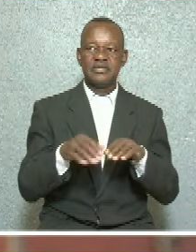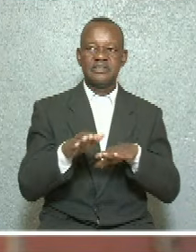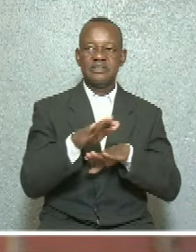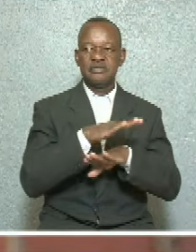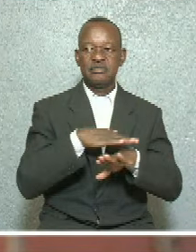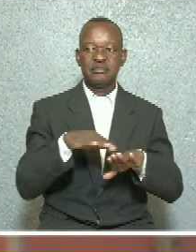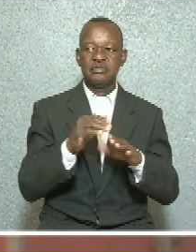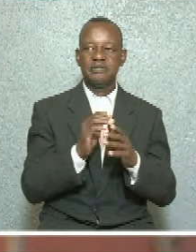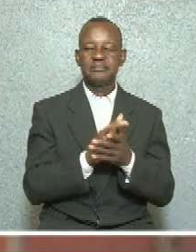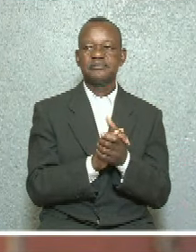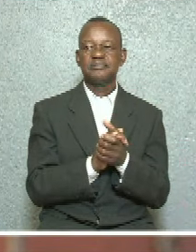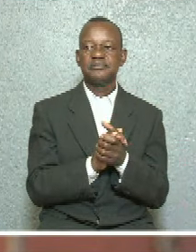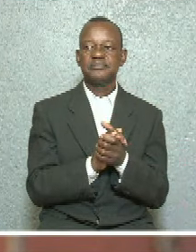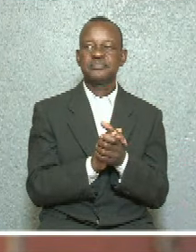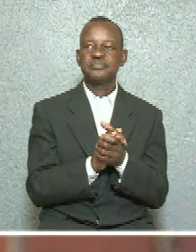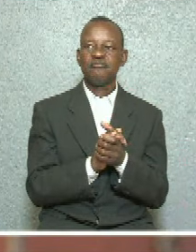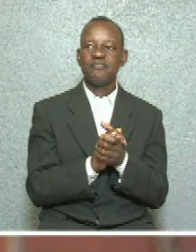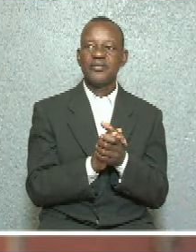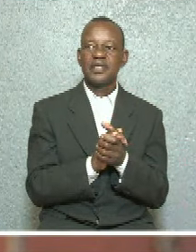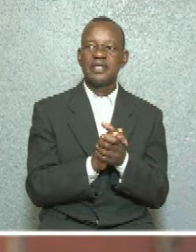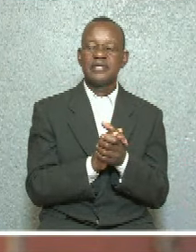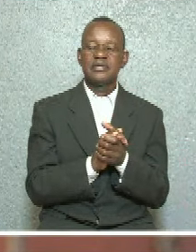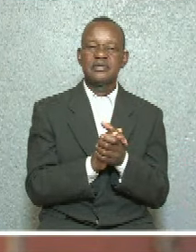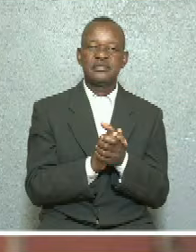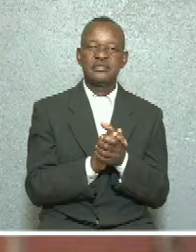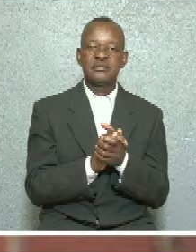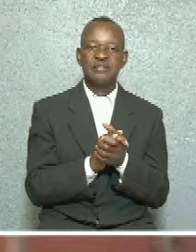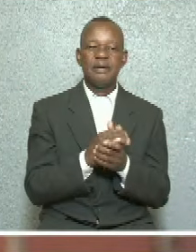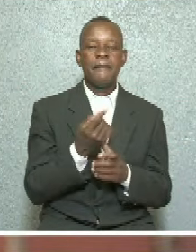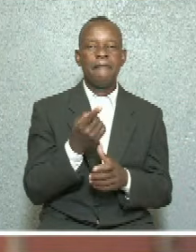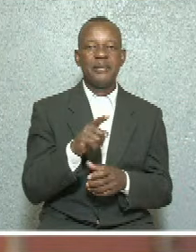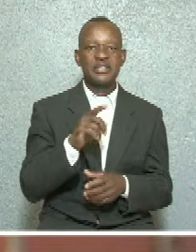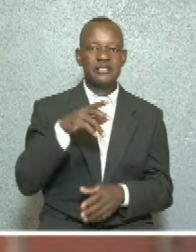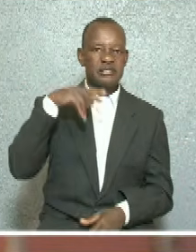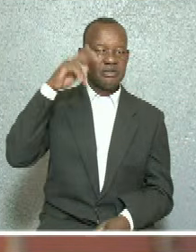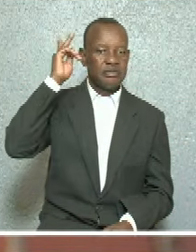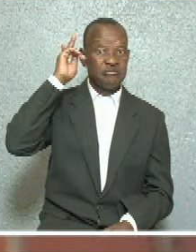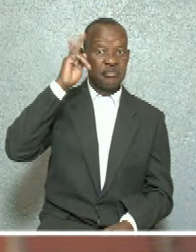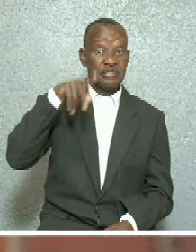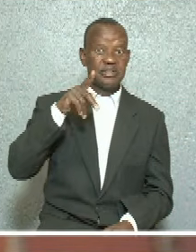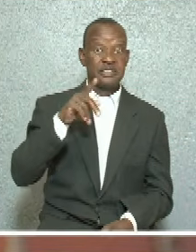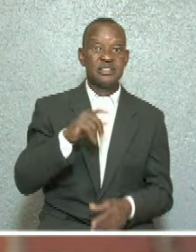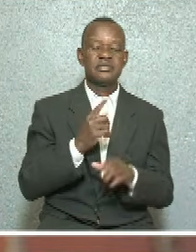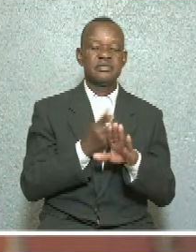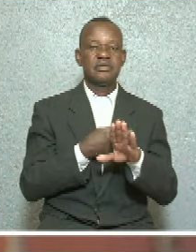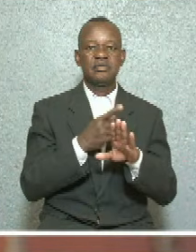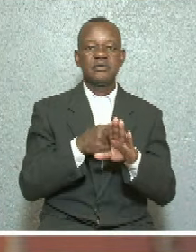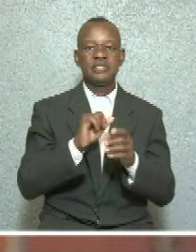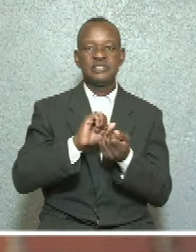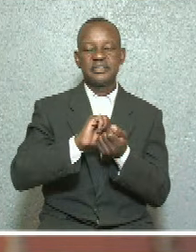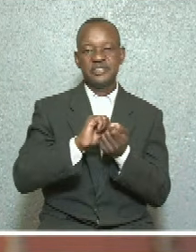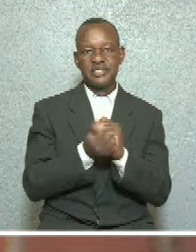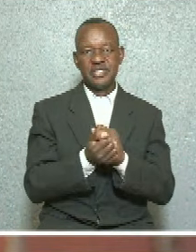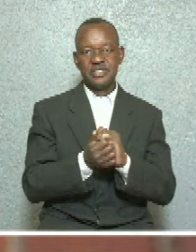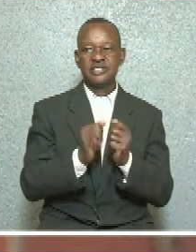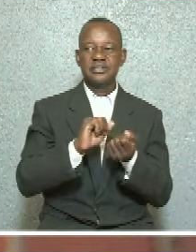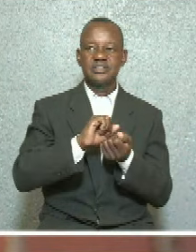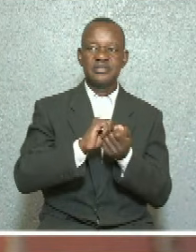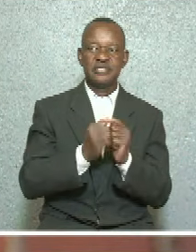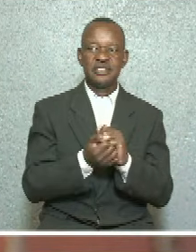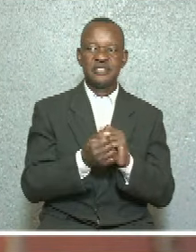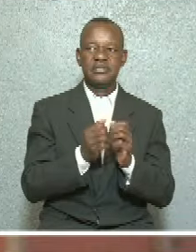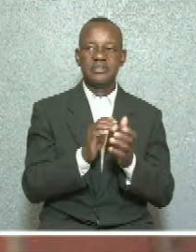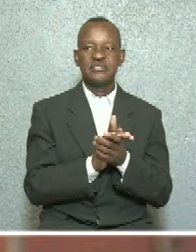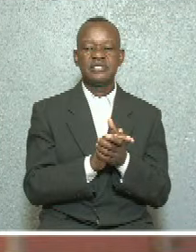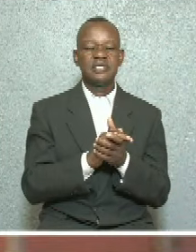is easy, but politics can be ever-changing. It has so many rules, rules that you